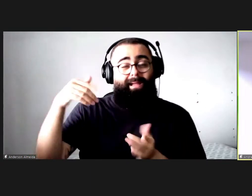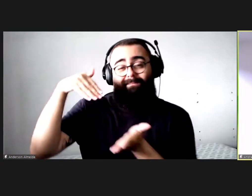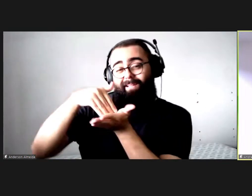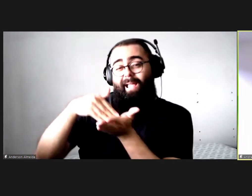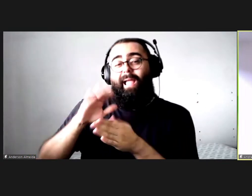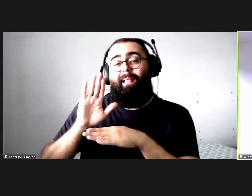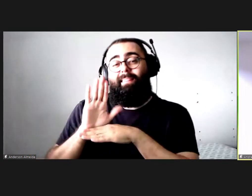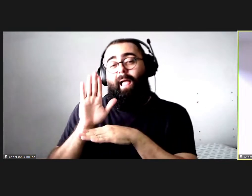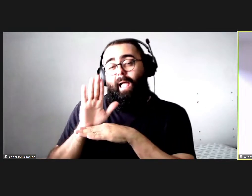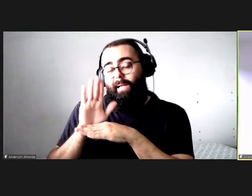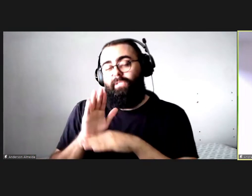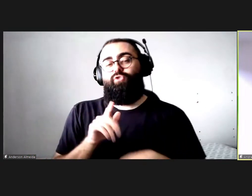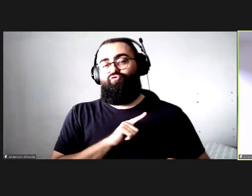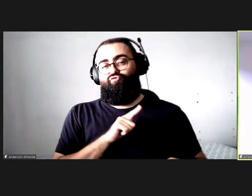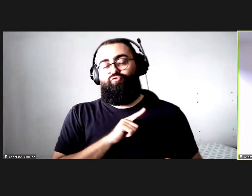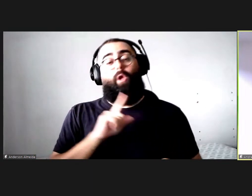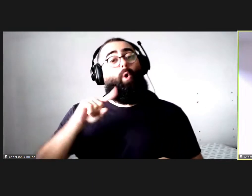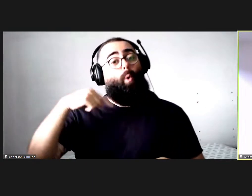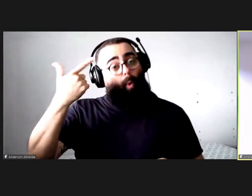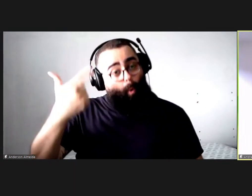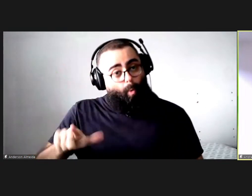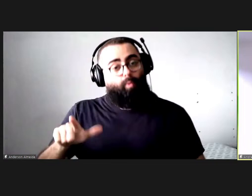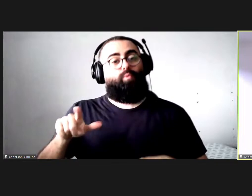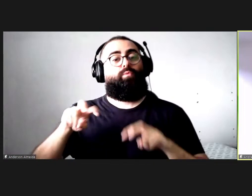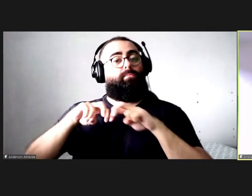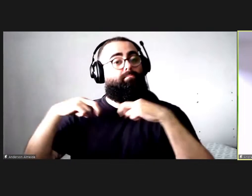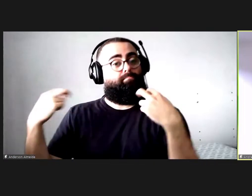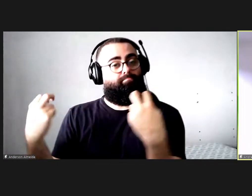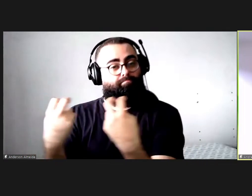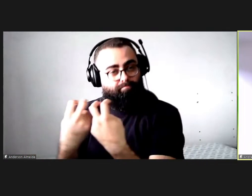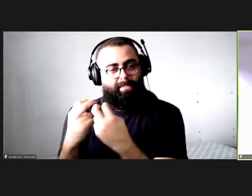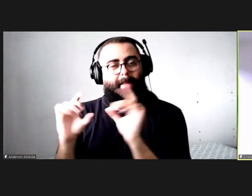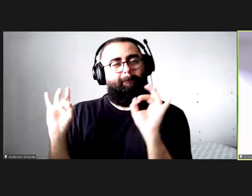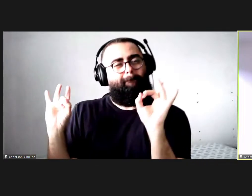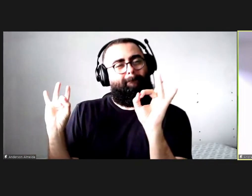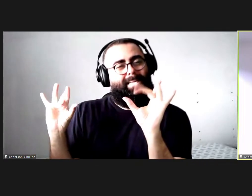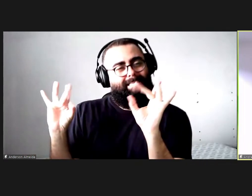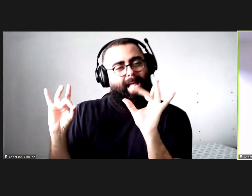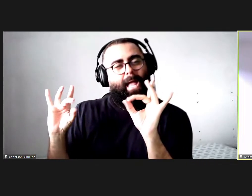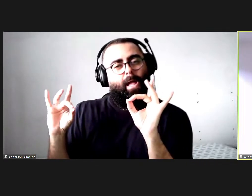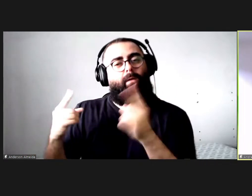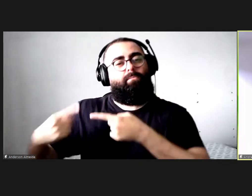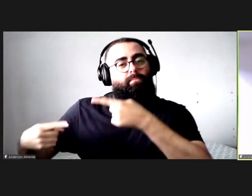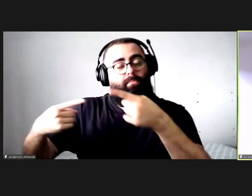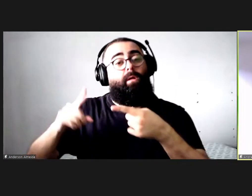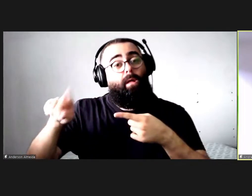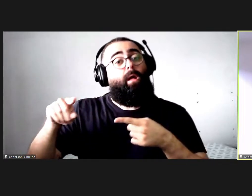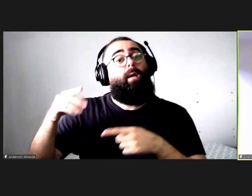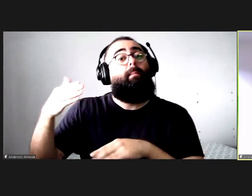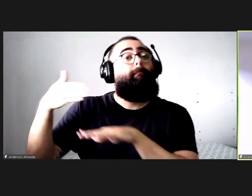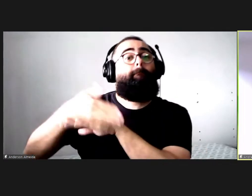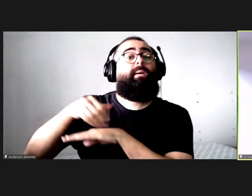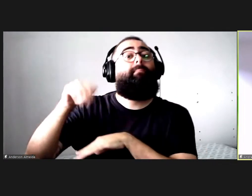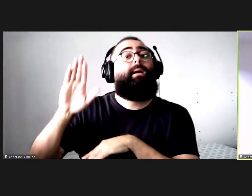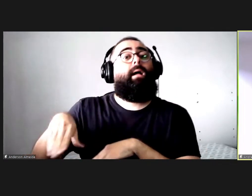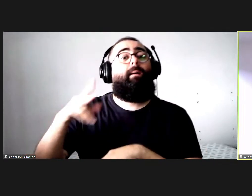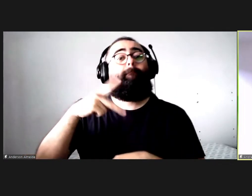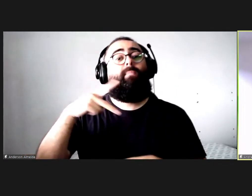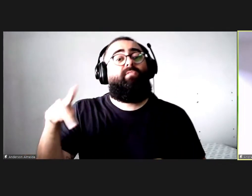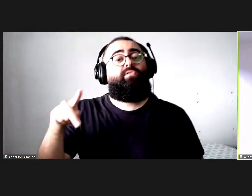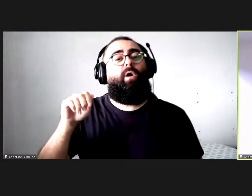the second special session with the participation of Professor Albert Hilliard from the Federal University of Rio de